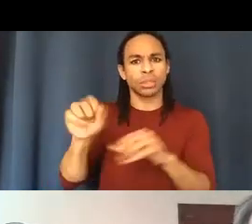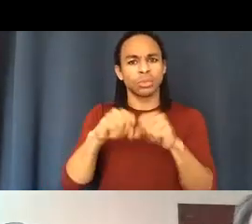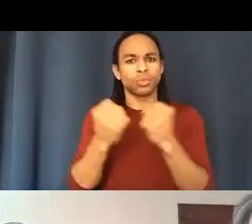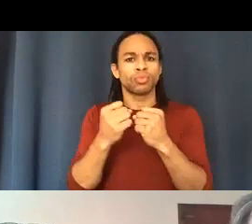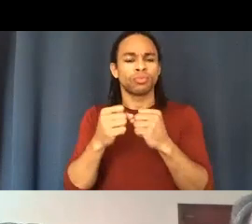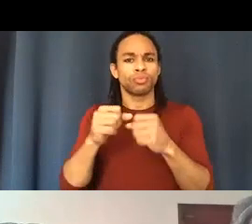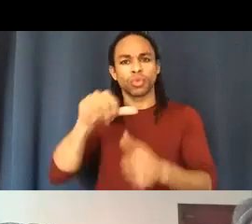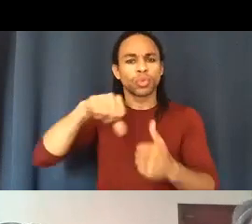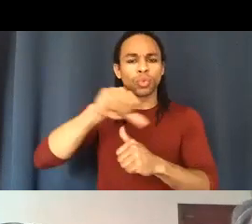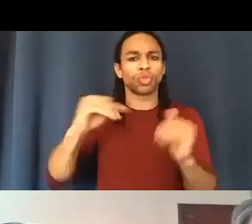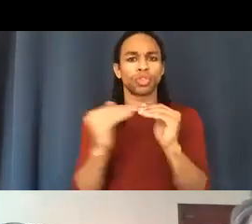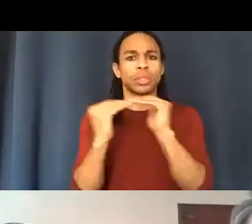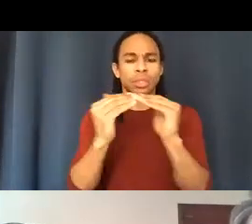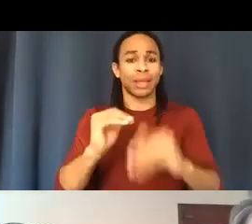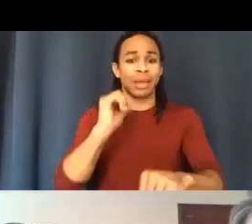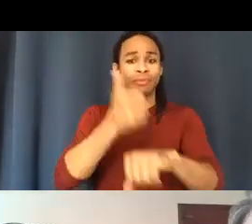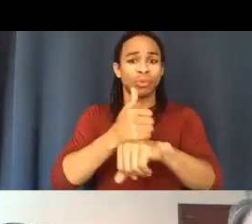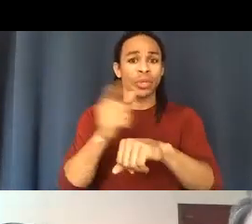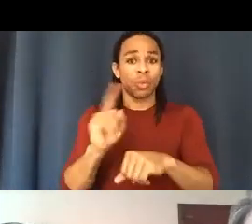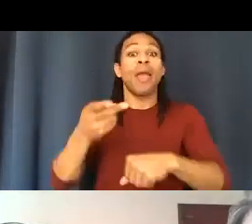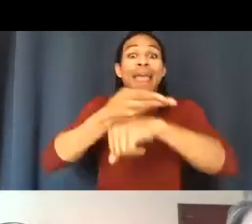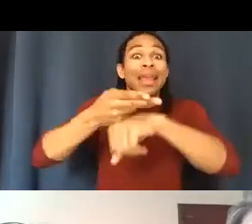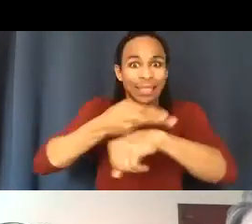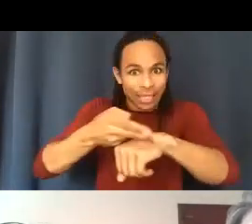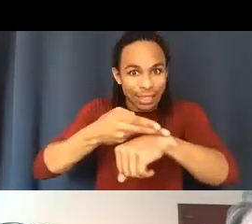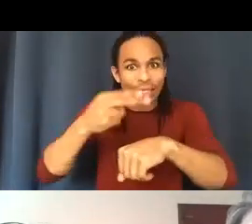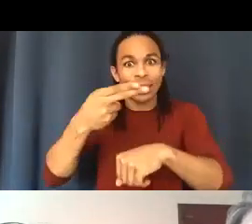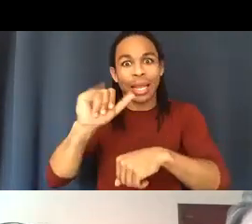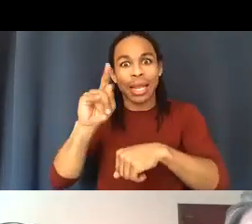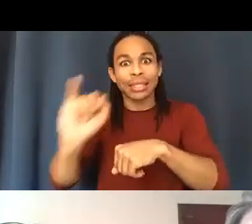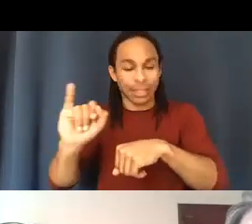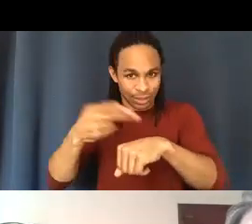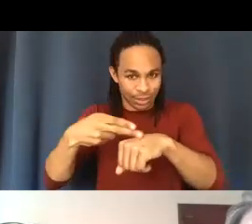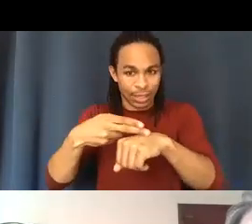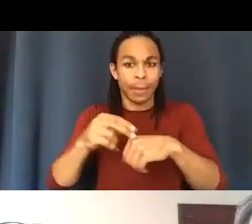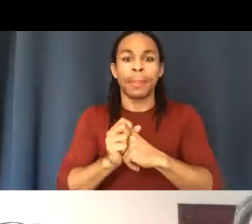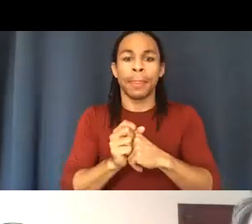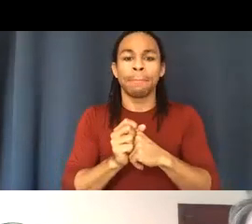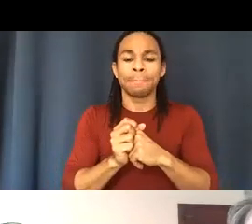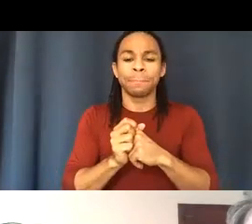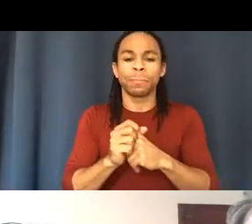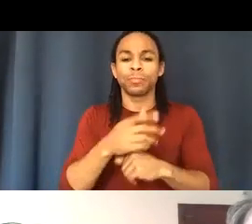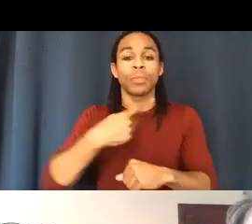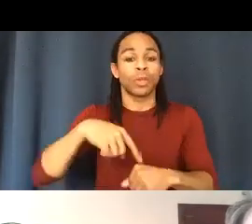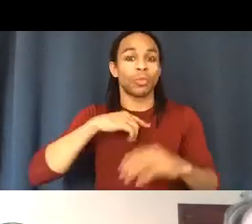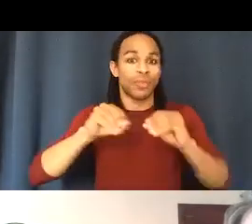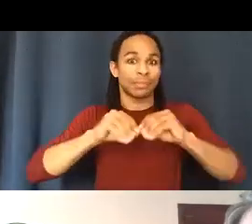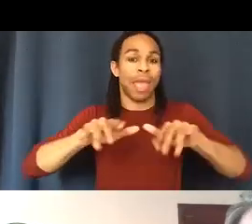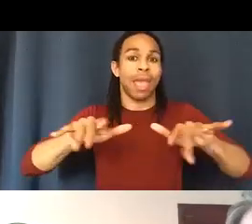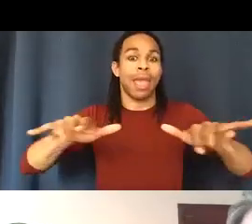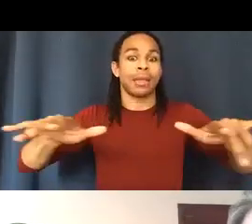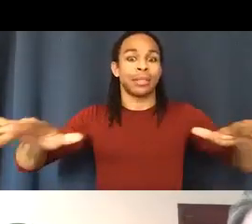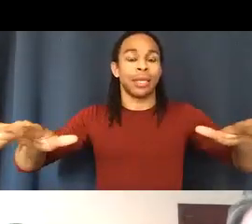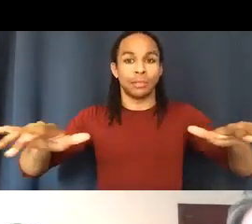in Haiti. Since then, we've expanded our work in countries around the world, and we